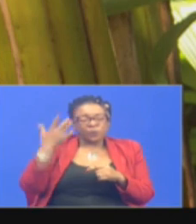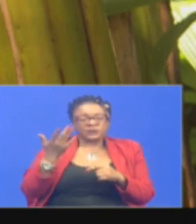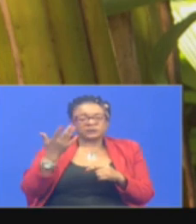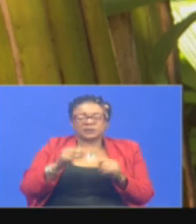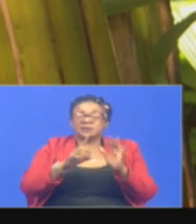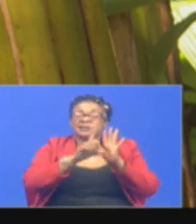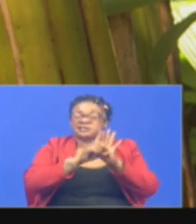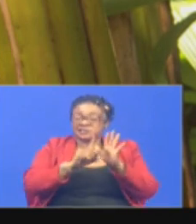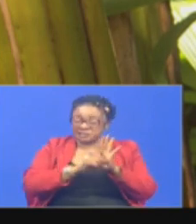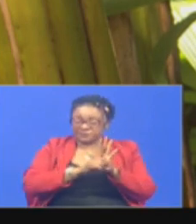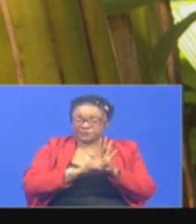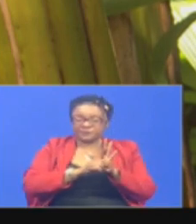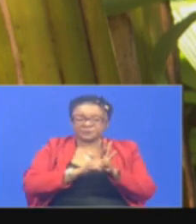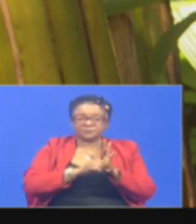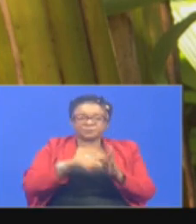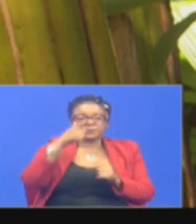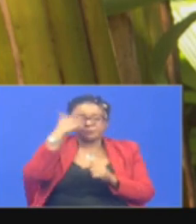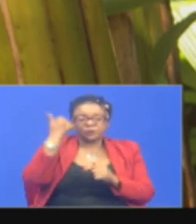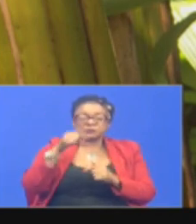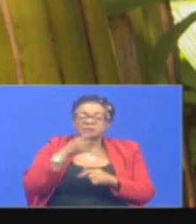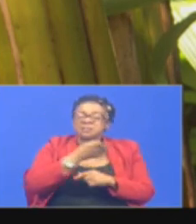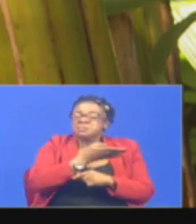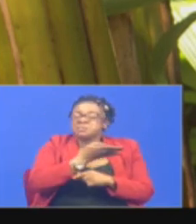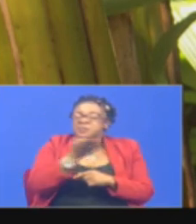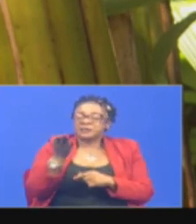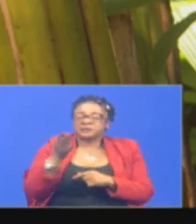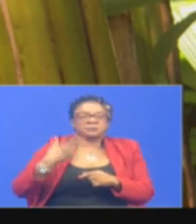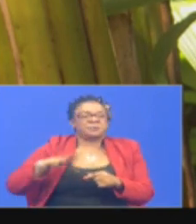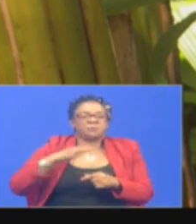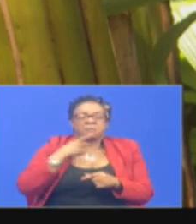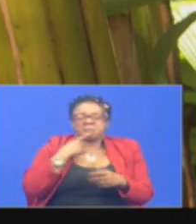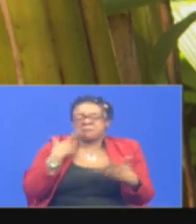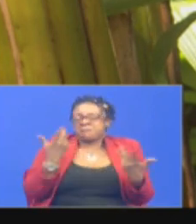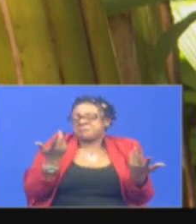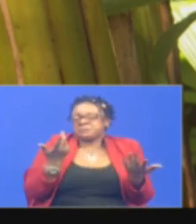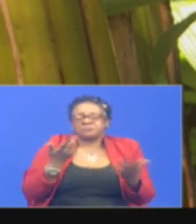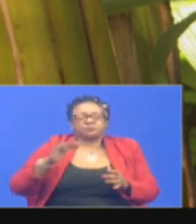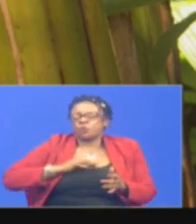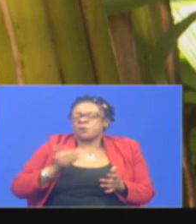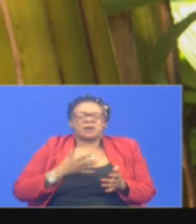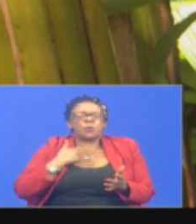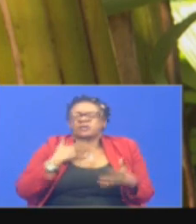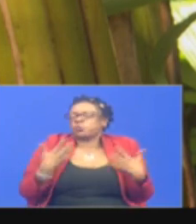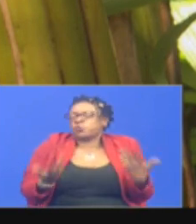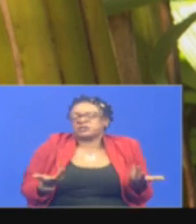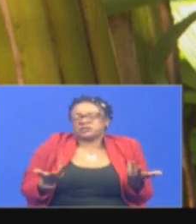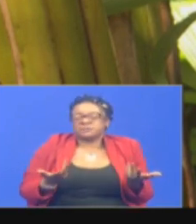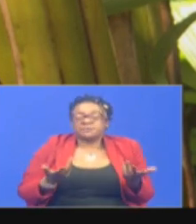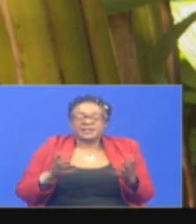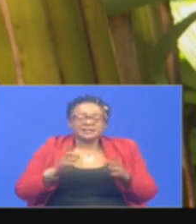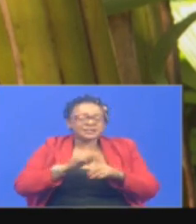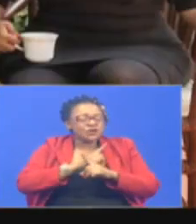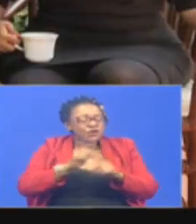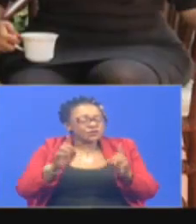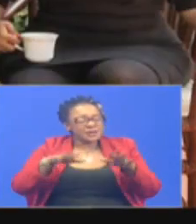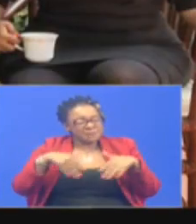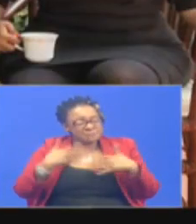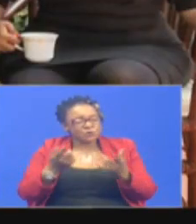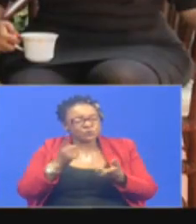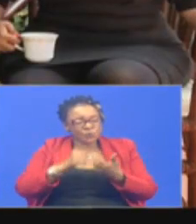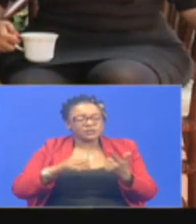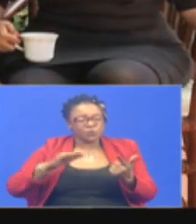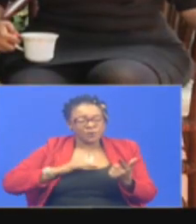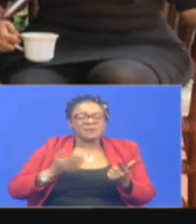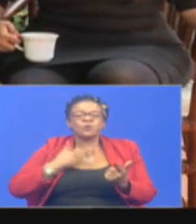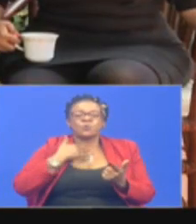your bias. Because these people, they say, but what do women want? It's not about what do women want. Imagine you have